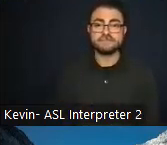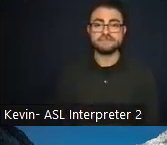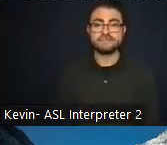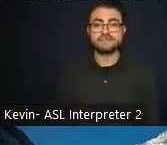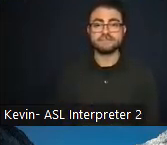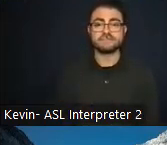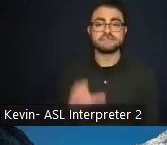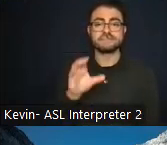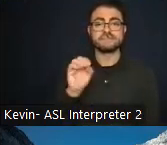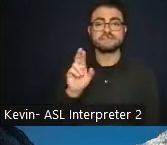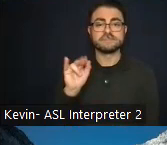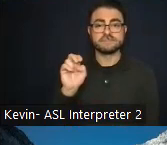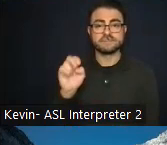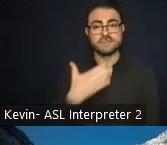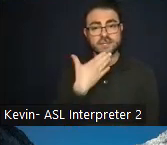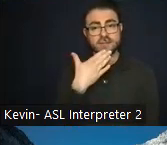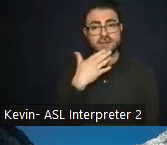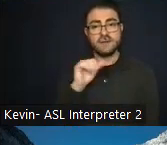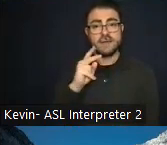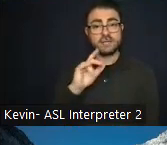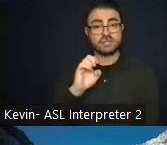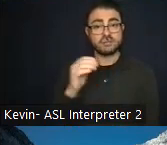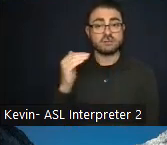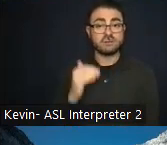thank you, Commissioner Angie. Commissioner Sophia?